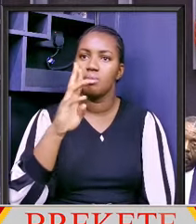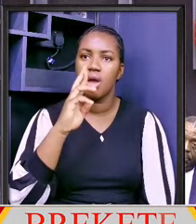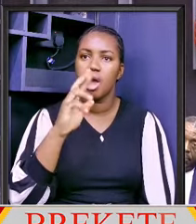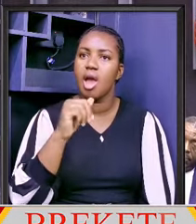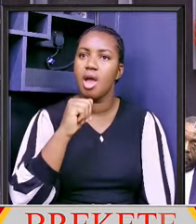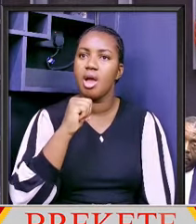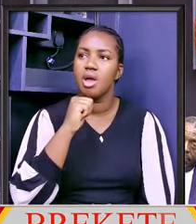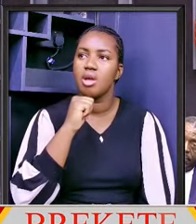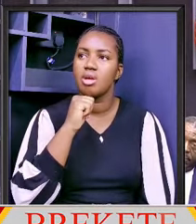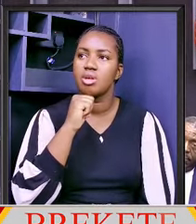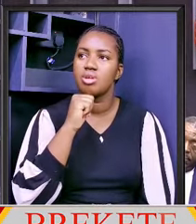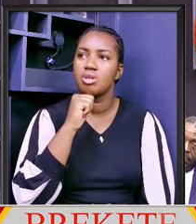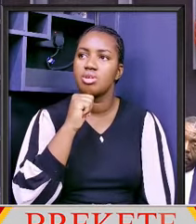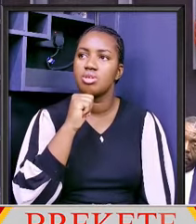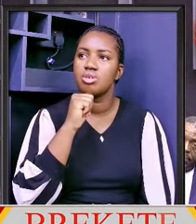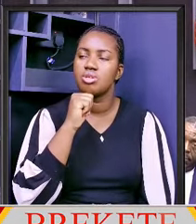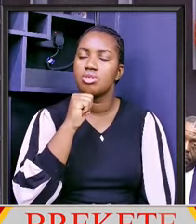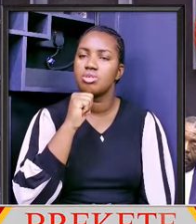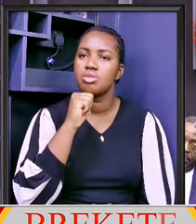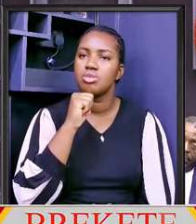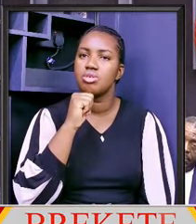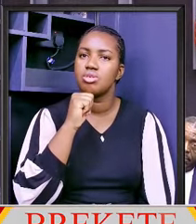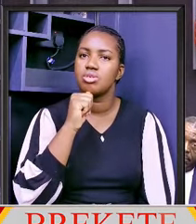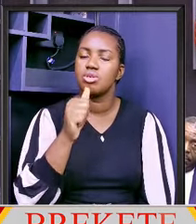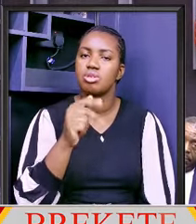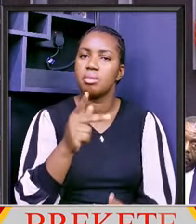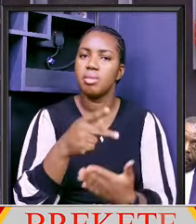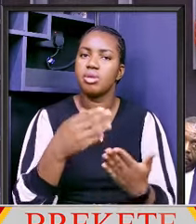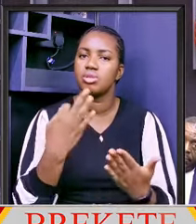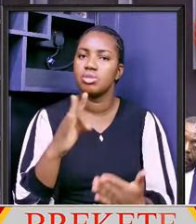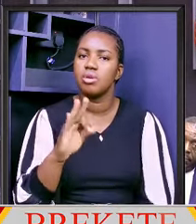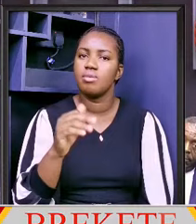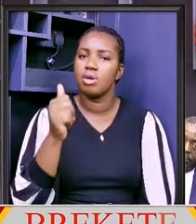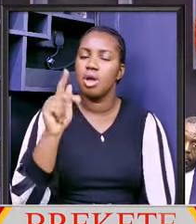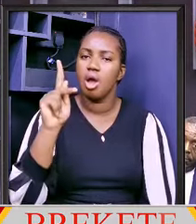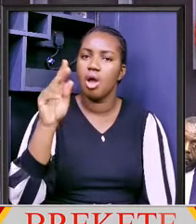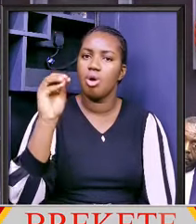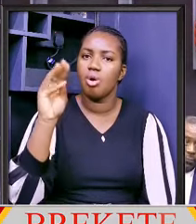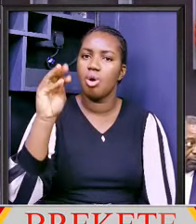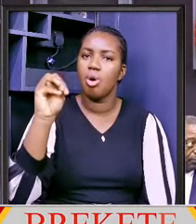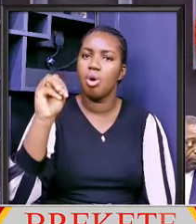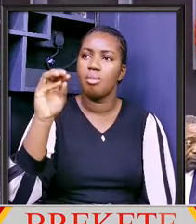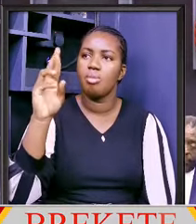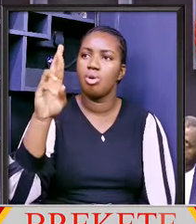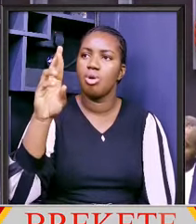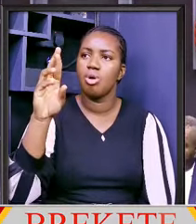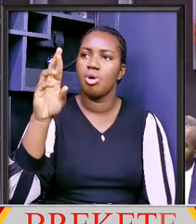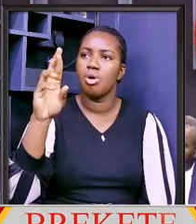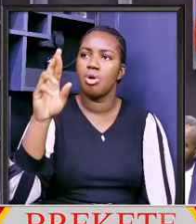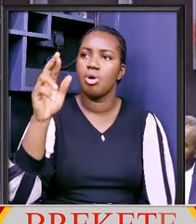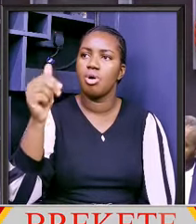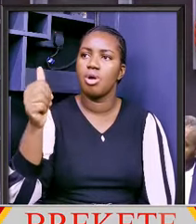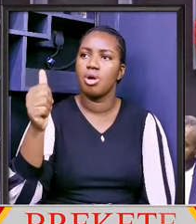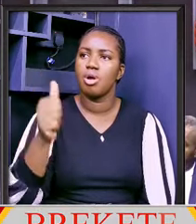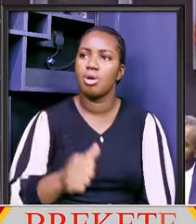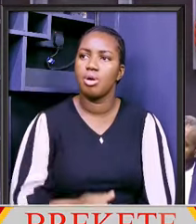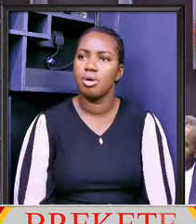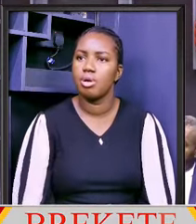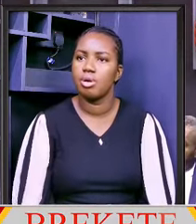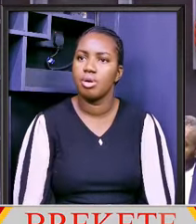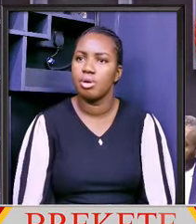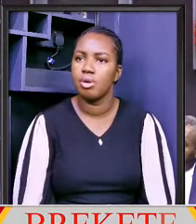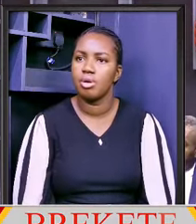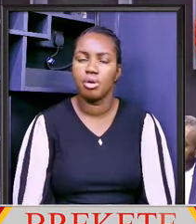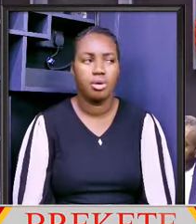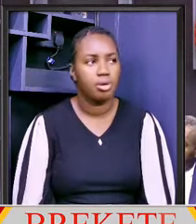Court Siri in Abuja. Mm. And then I believe that, the matter are there for court? Yes. Yes, they are there